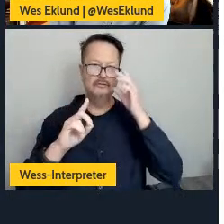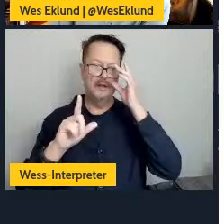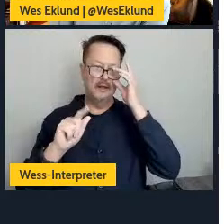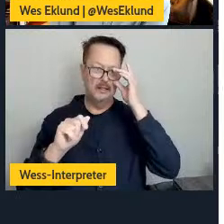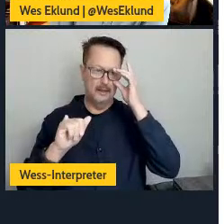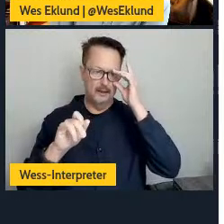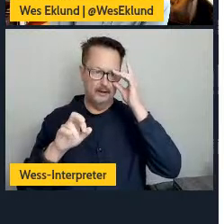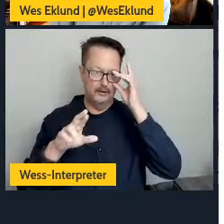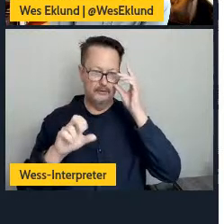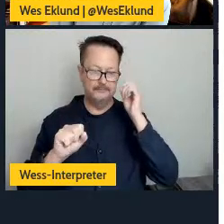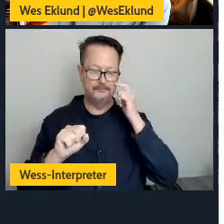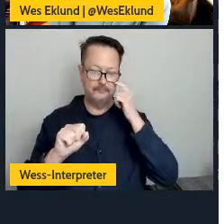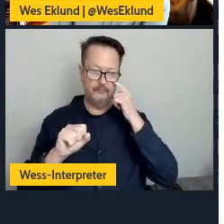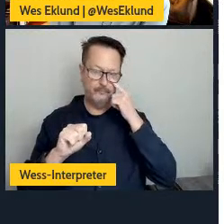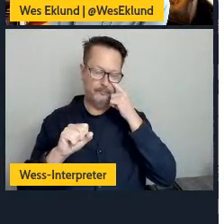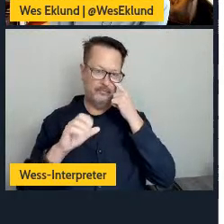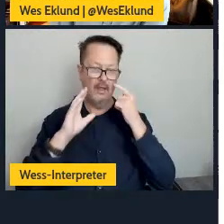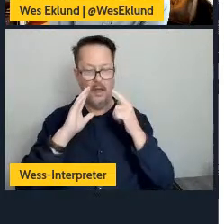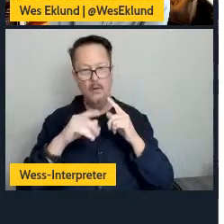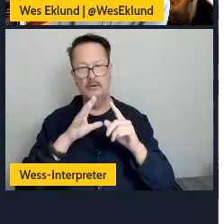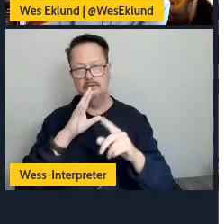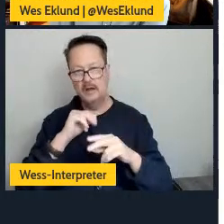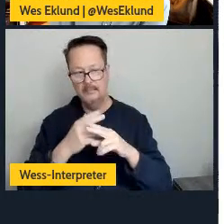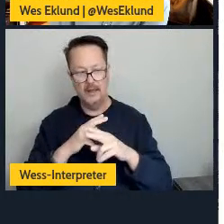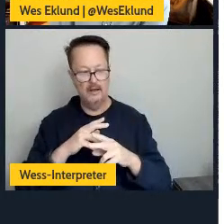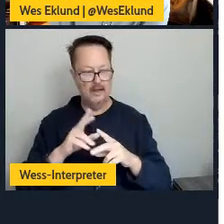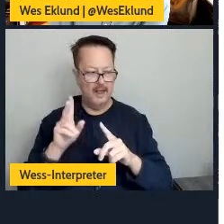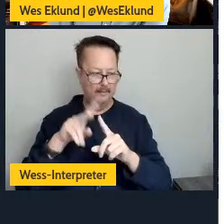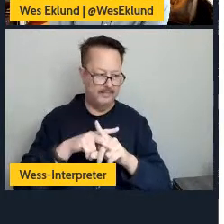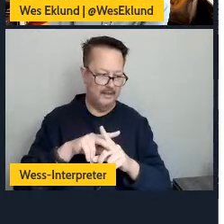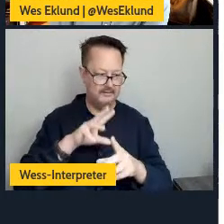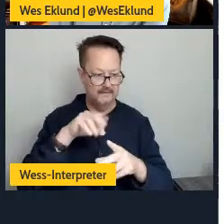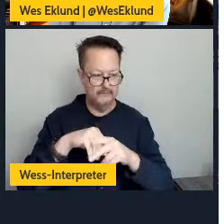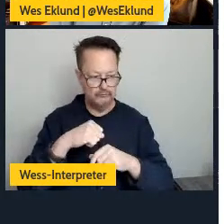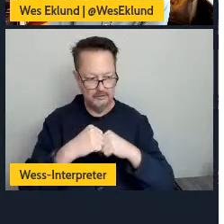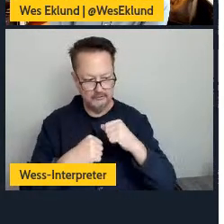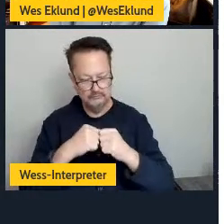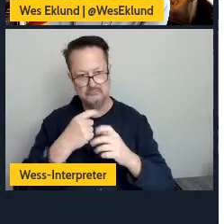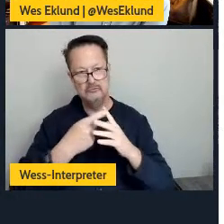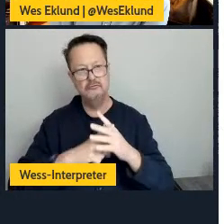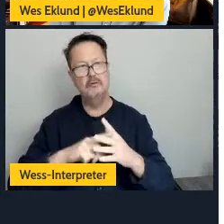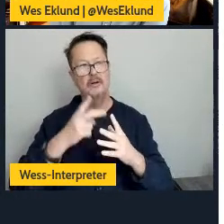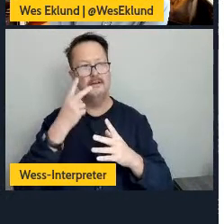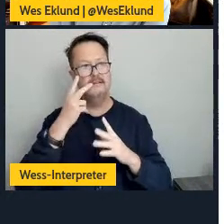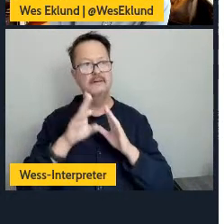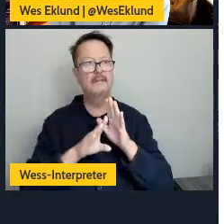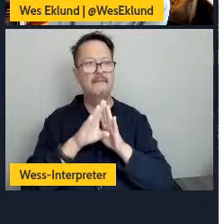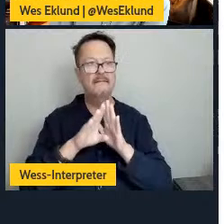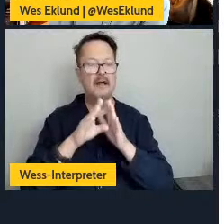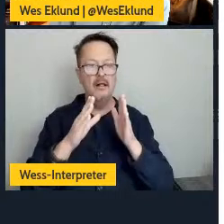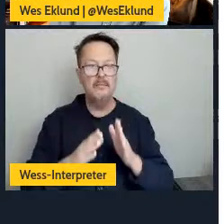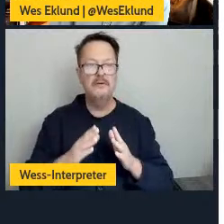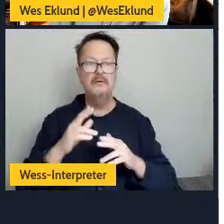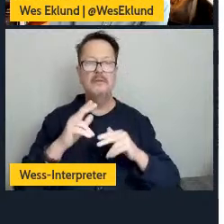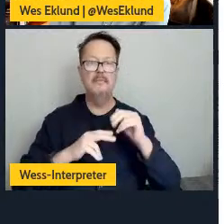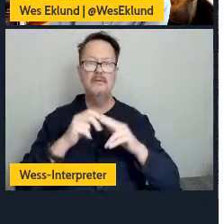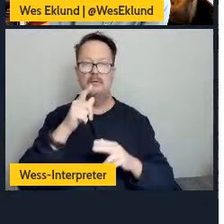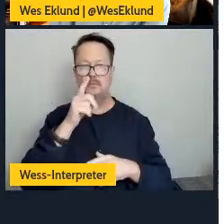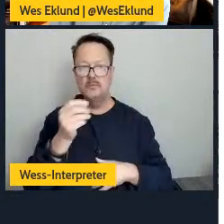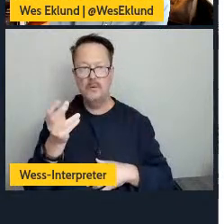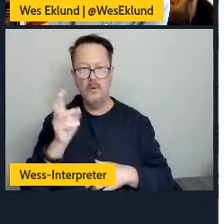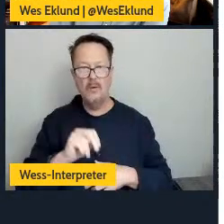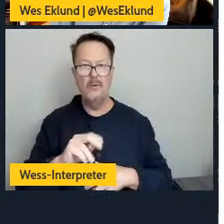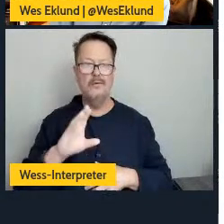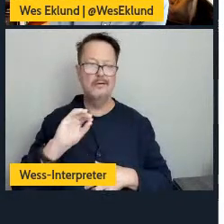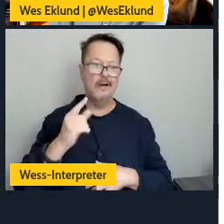then I'll just go over application infrastructure. You're starting to see the developers, the builders that own these. So